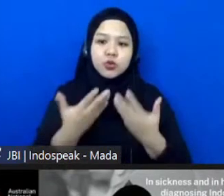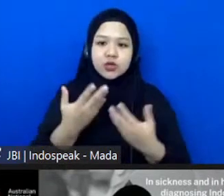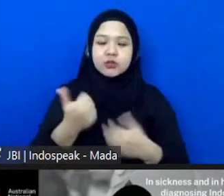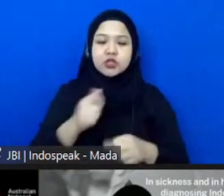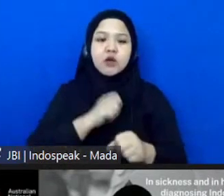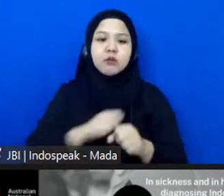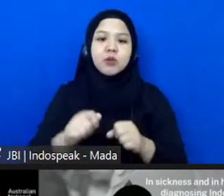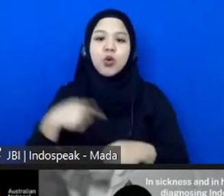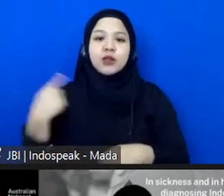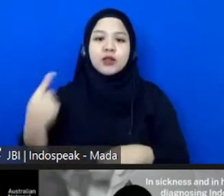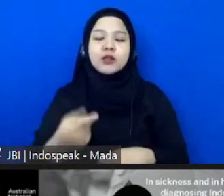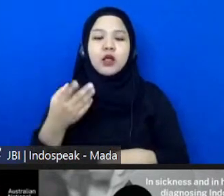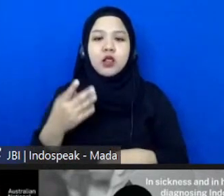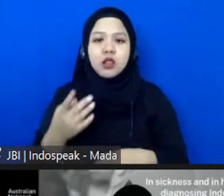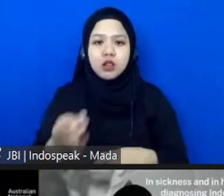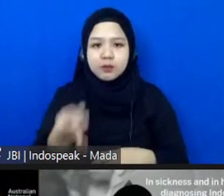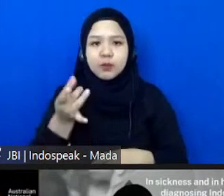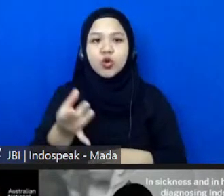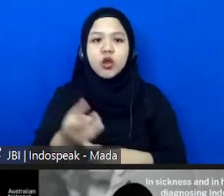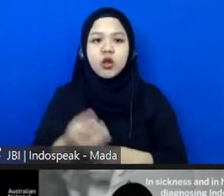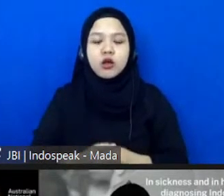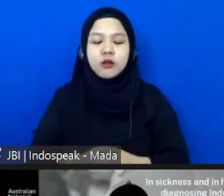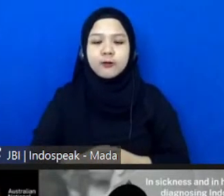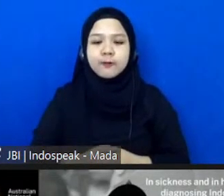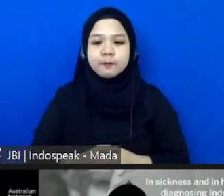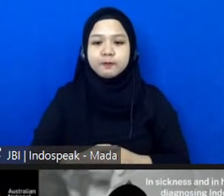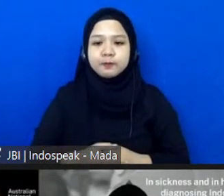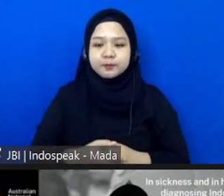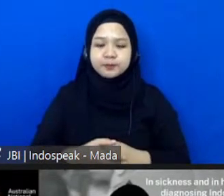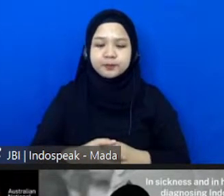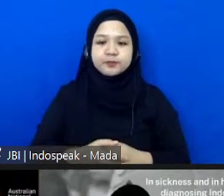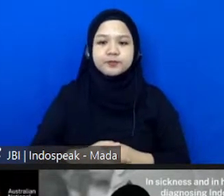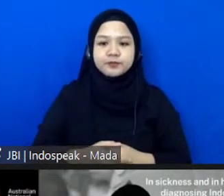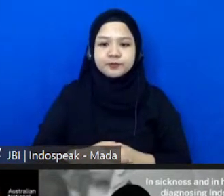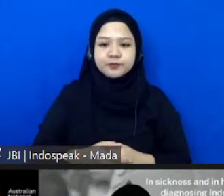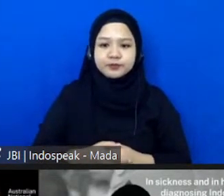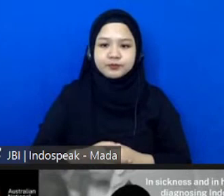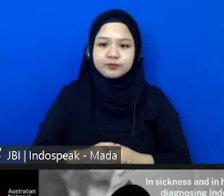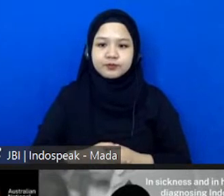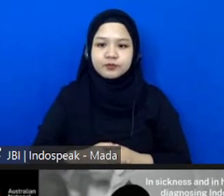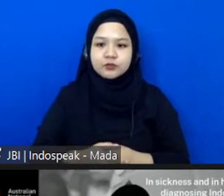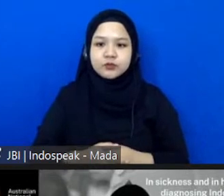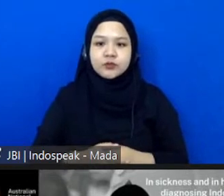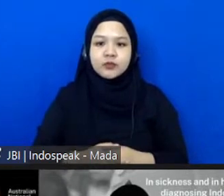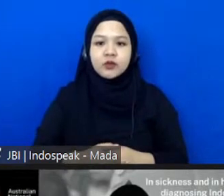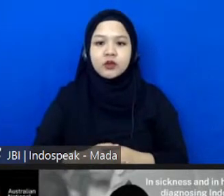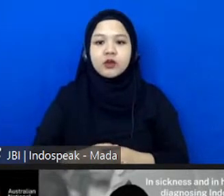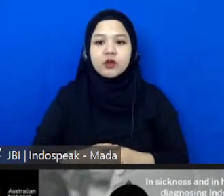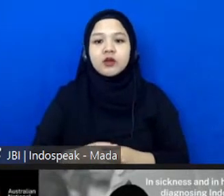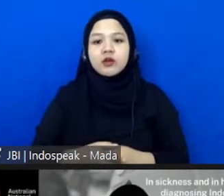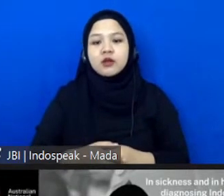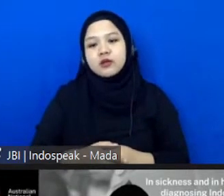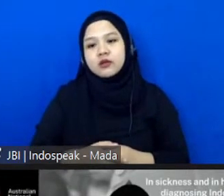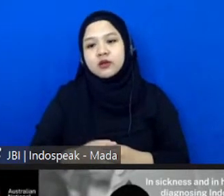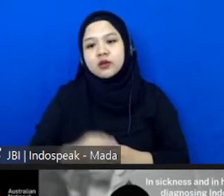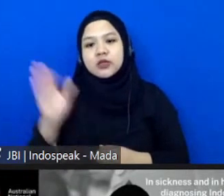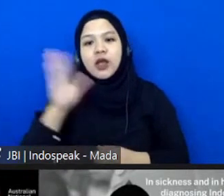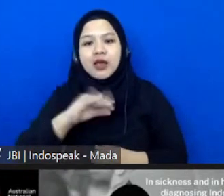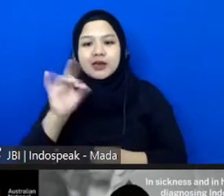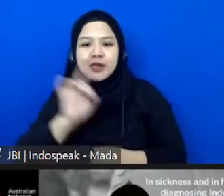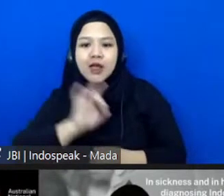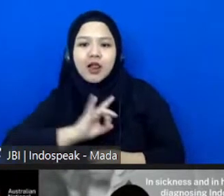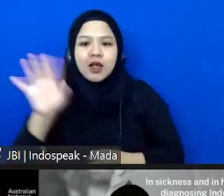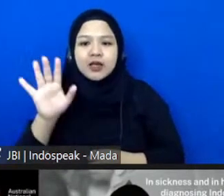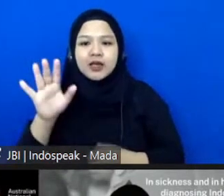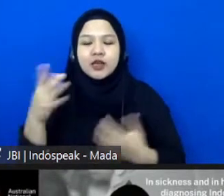for us. But otherwise, I think in a different timings, different phase of the project,